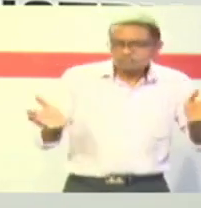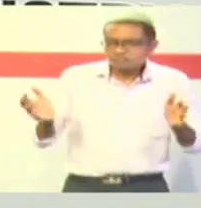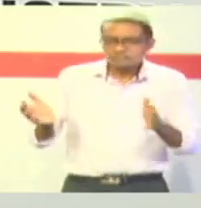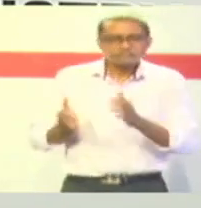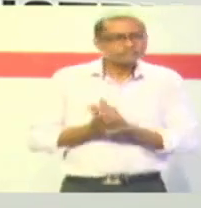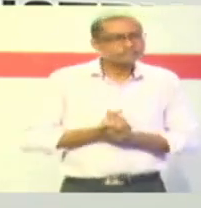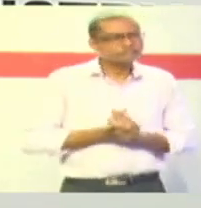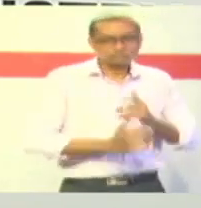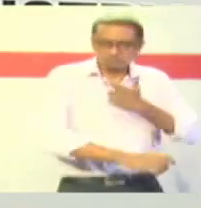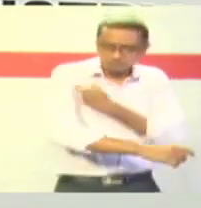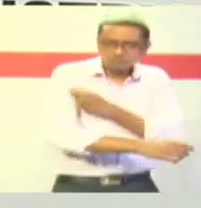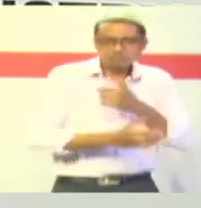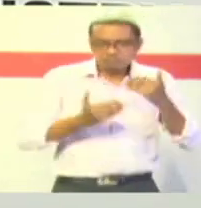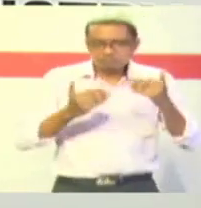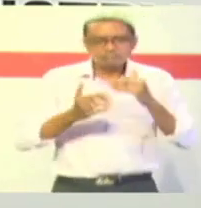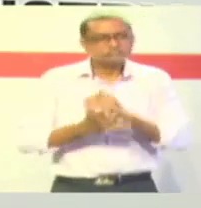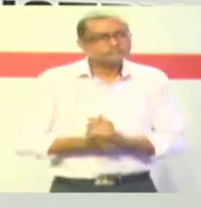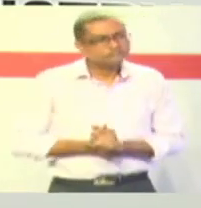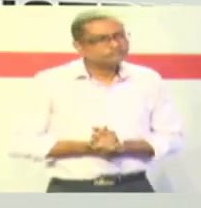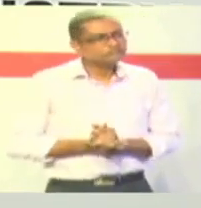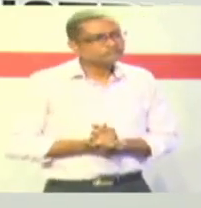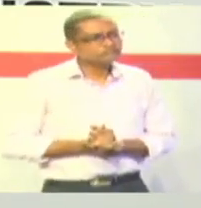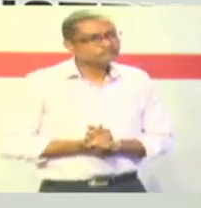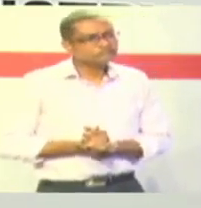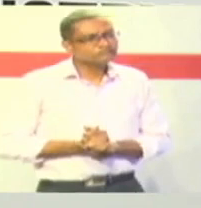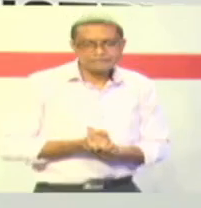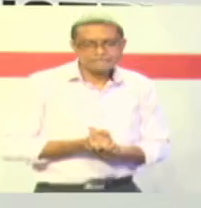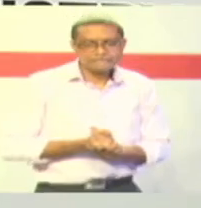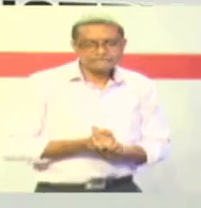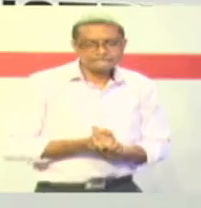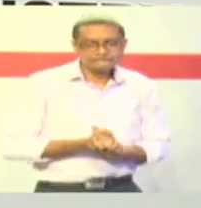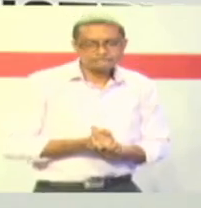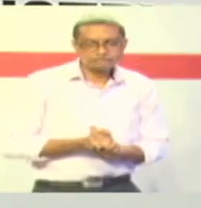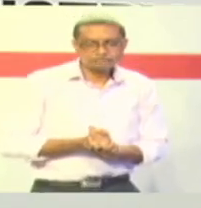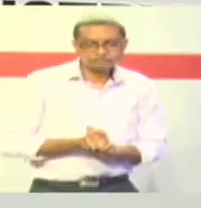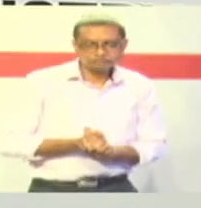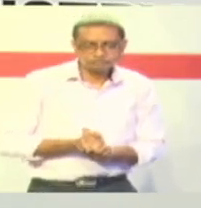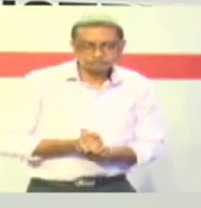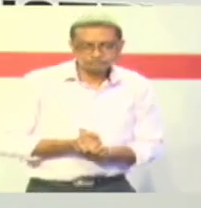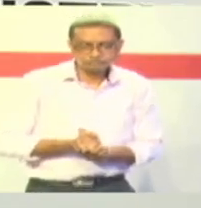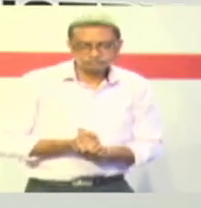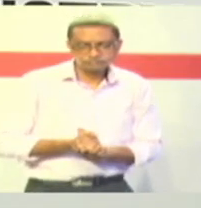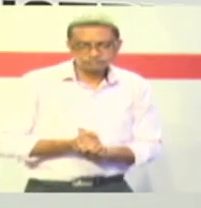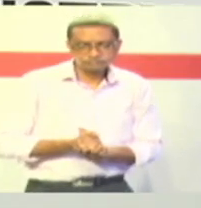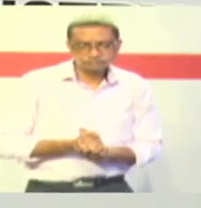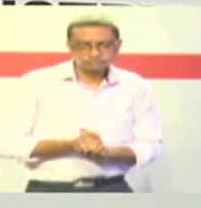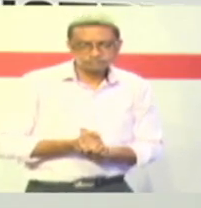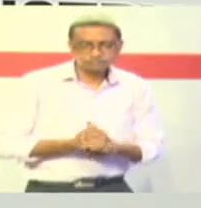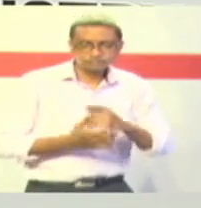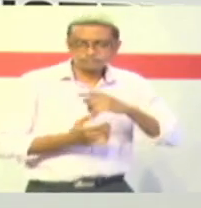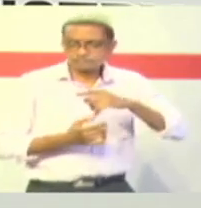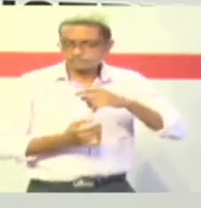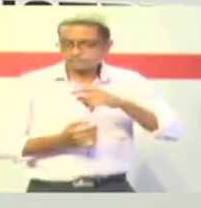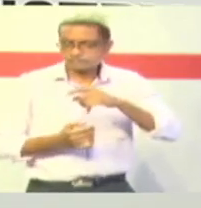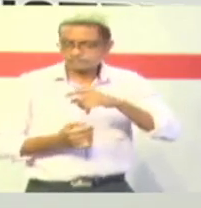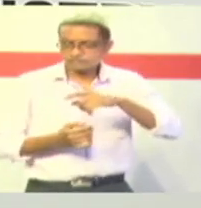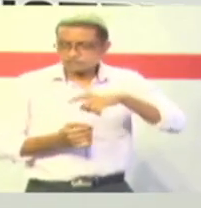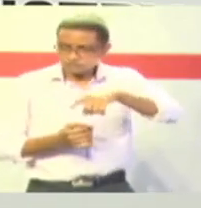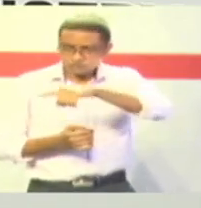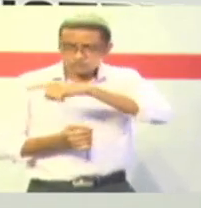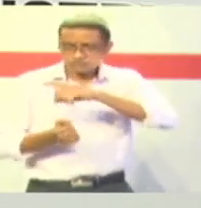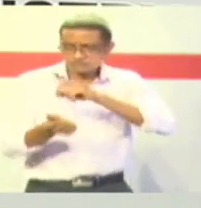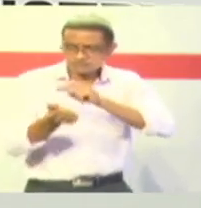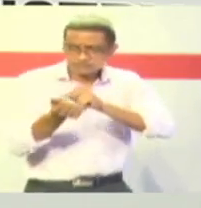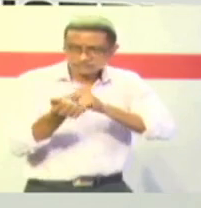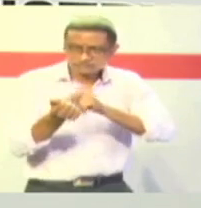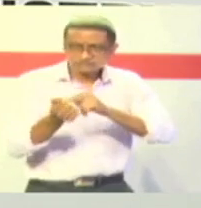inherently. As you know, the staff are members of the psychological nurses and psychiatrists